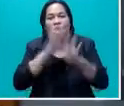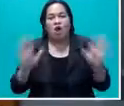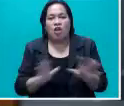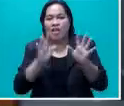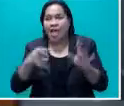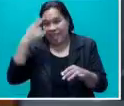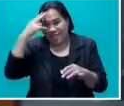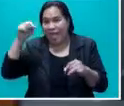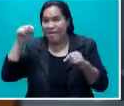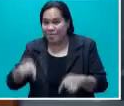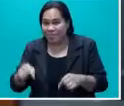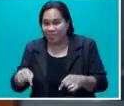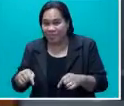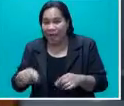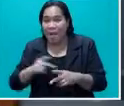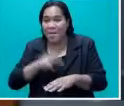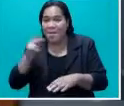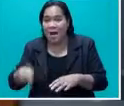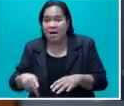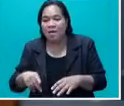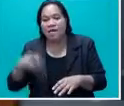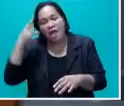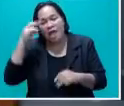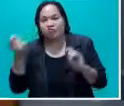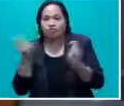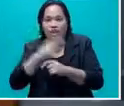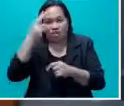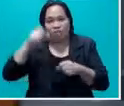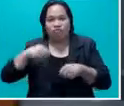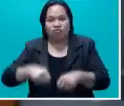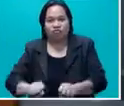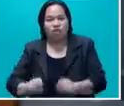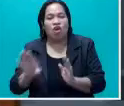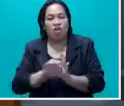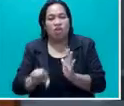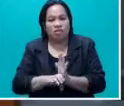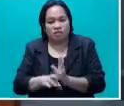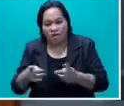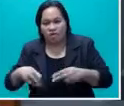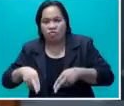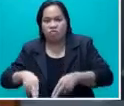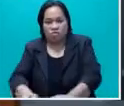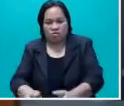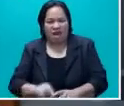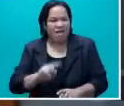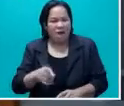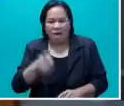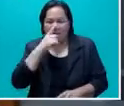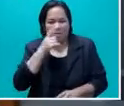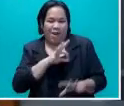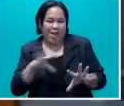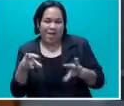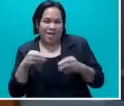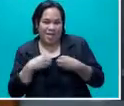as the Constitution Avenue. But unfortunately, this has failed to buy people's acceptance,